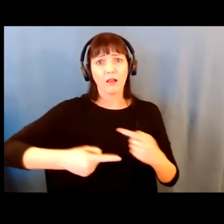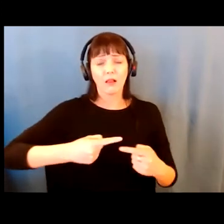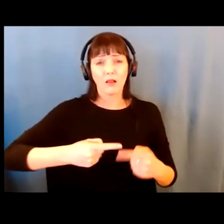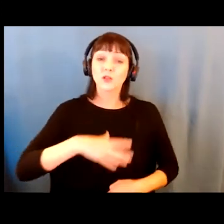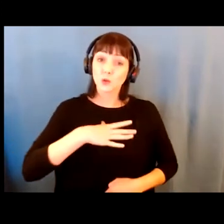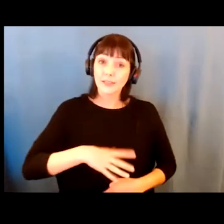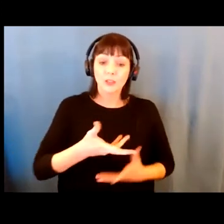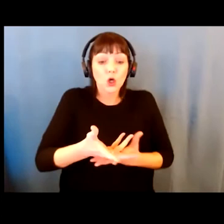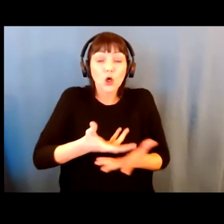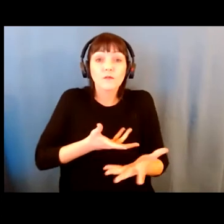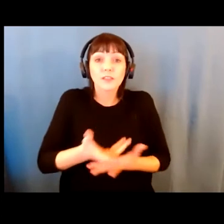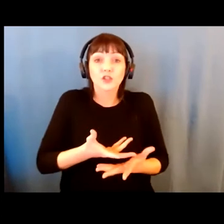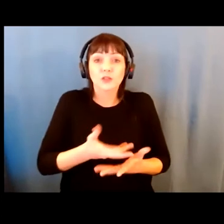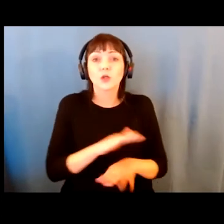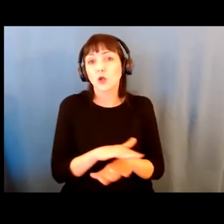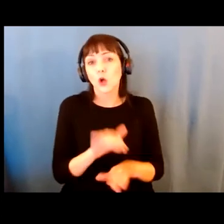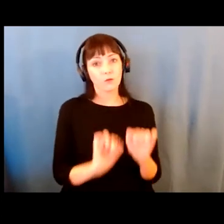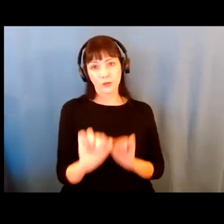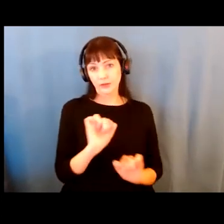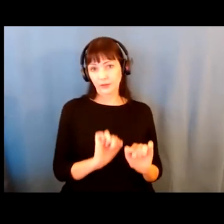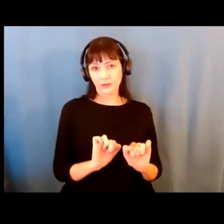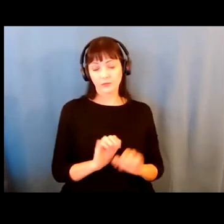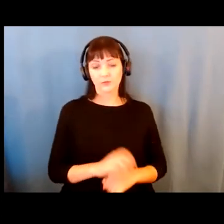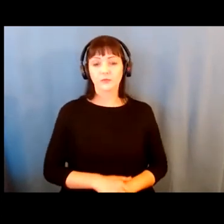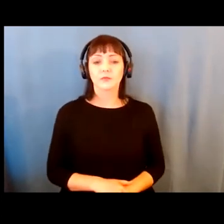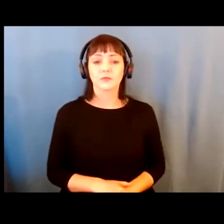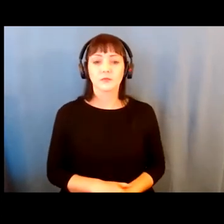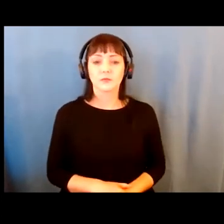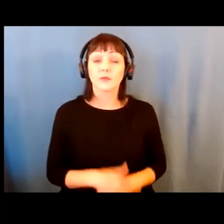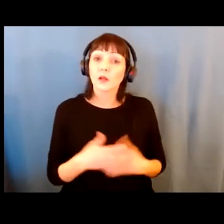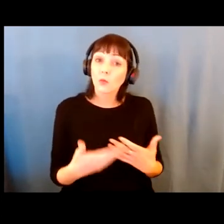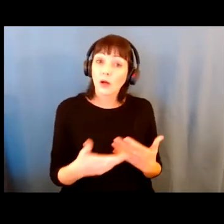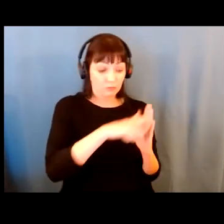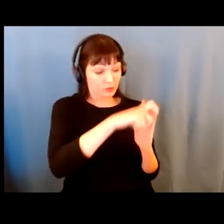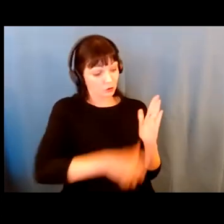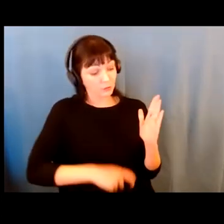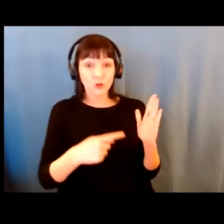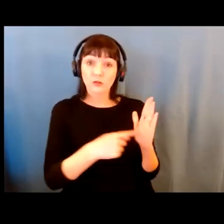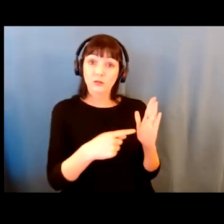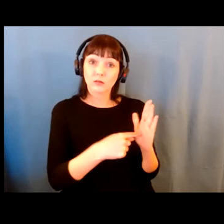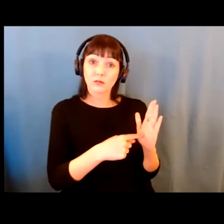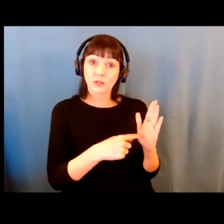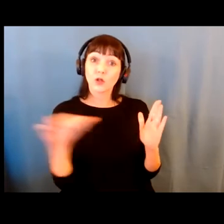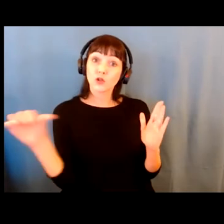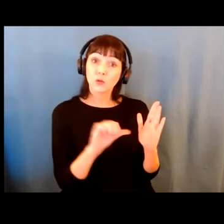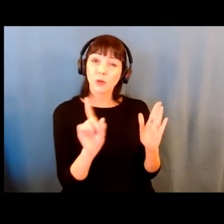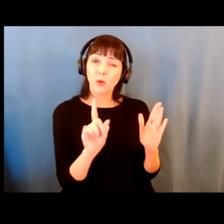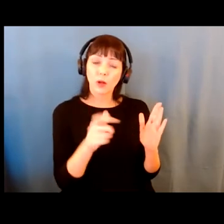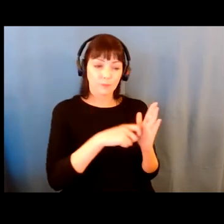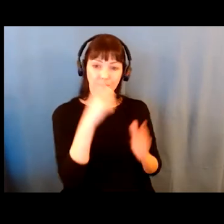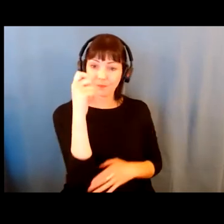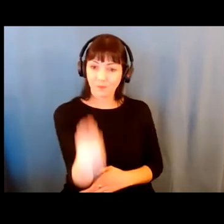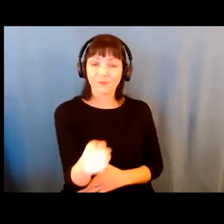that dialogue and the conversation and not avoid it. Well, maybe the prescription is that museums and galleries should take disabled